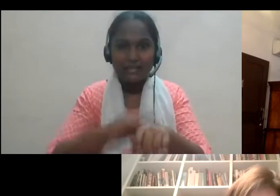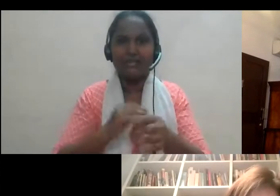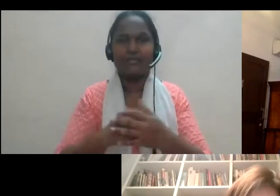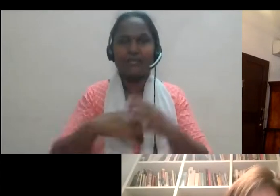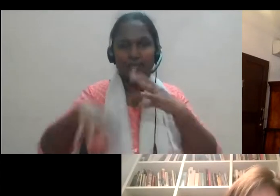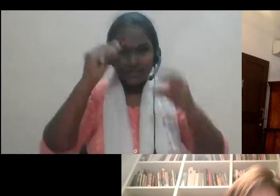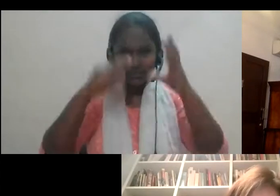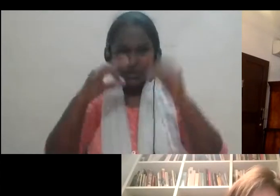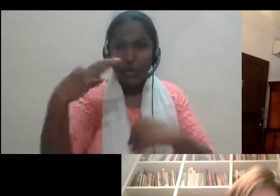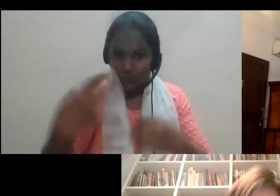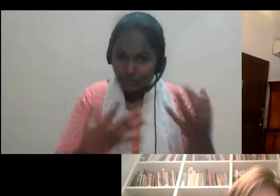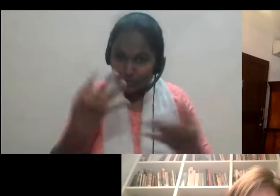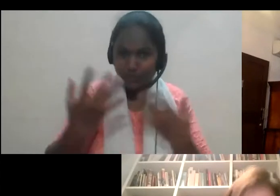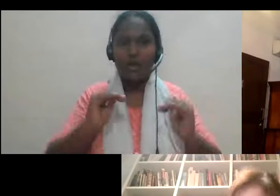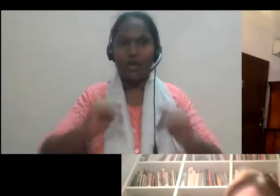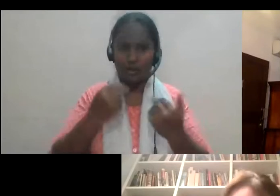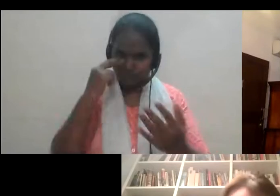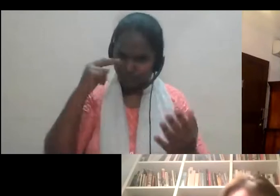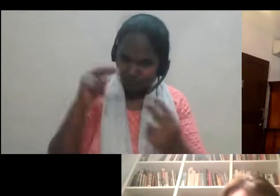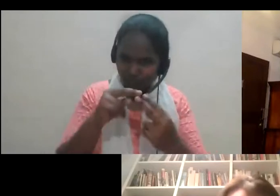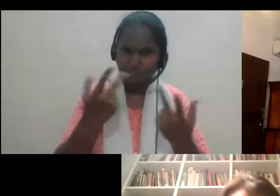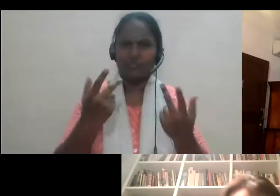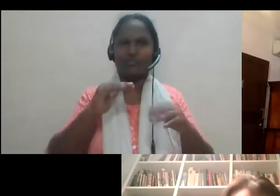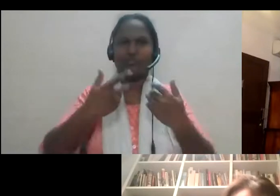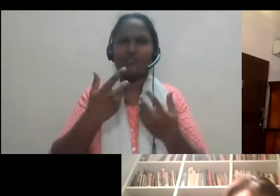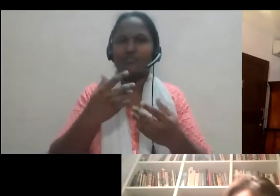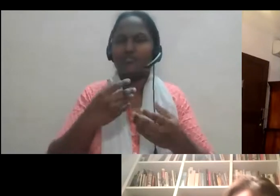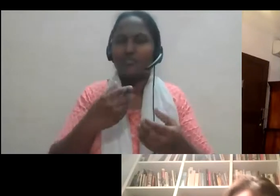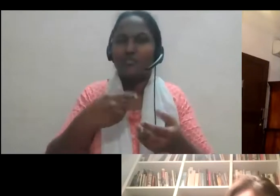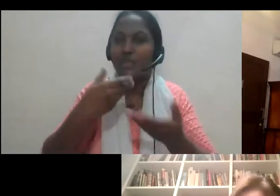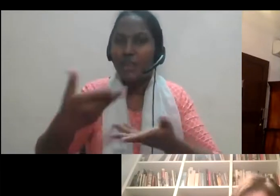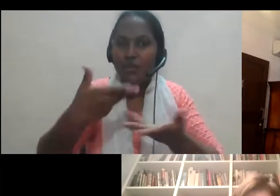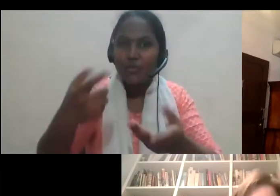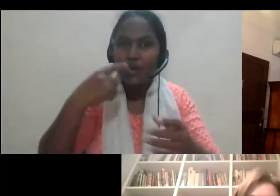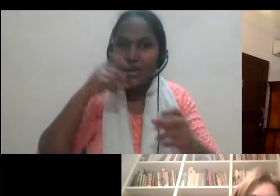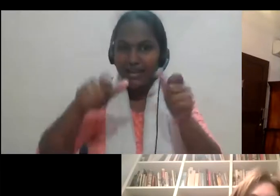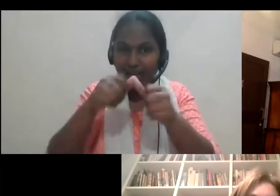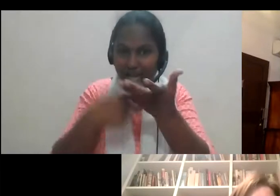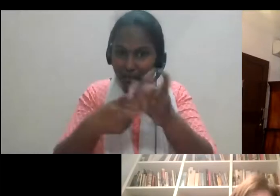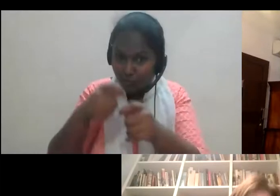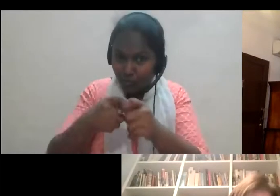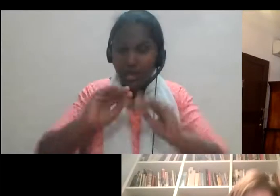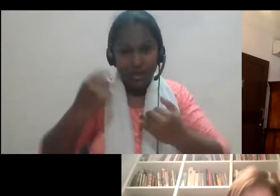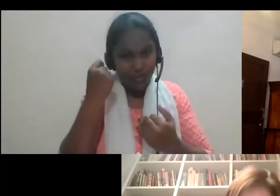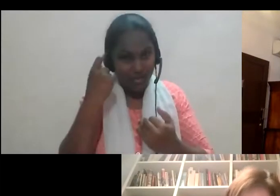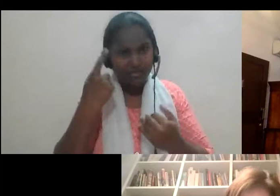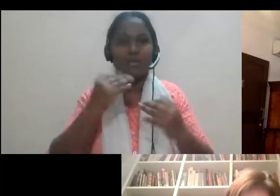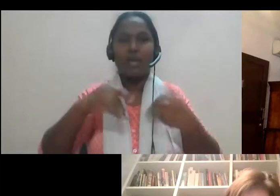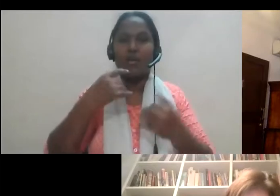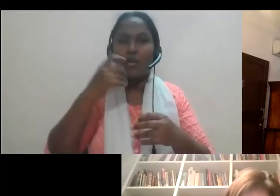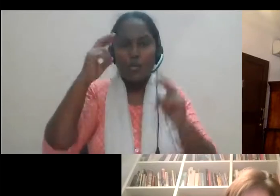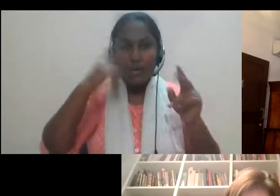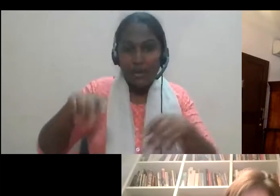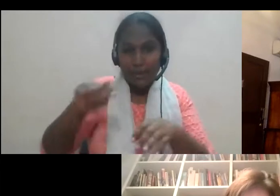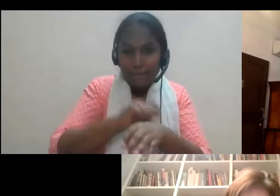of learning anew how to look, how to approach an artist's work, how to understand how his or her practice